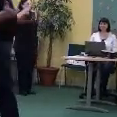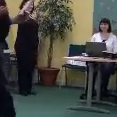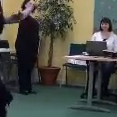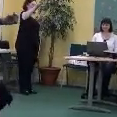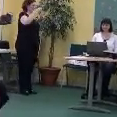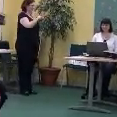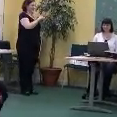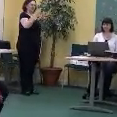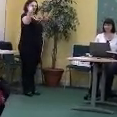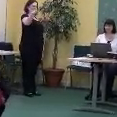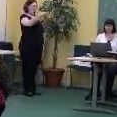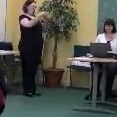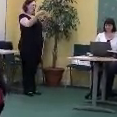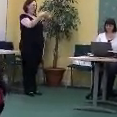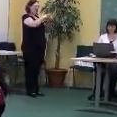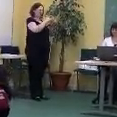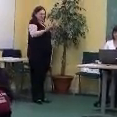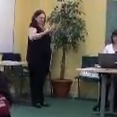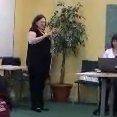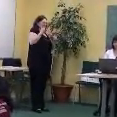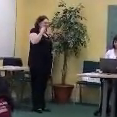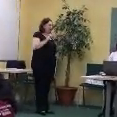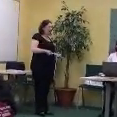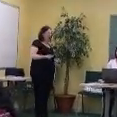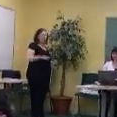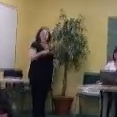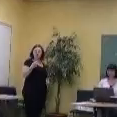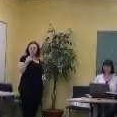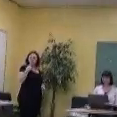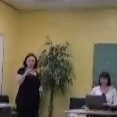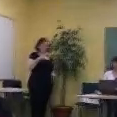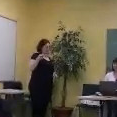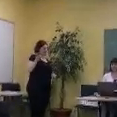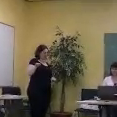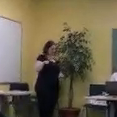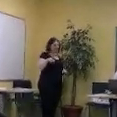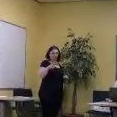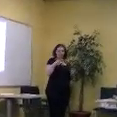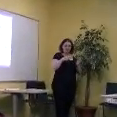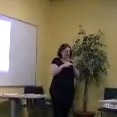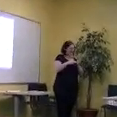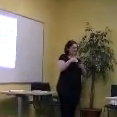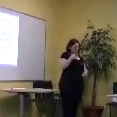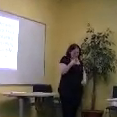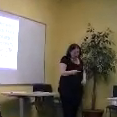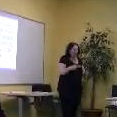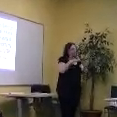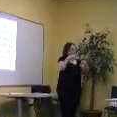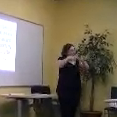So what you do is you call Nevis and give him a biscuit and you go, call Tom, call Tom.